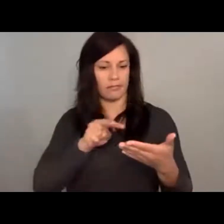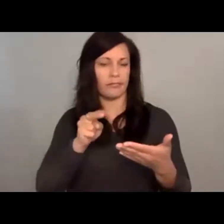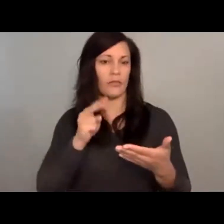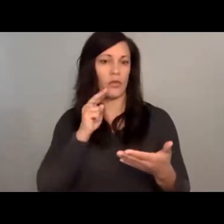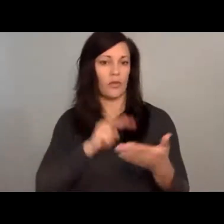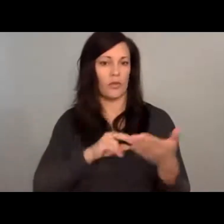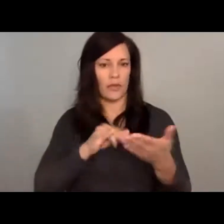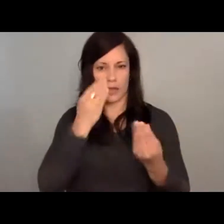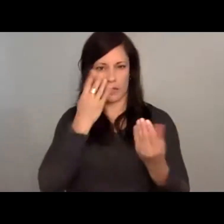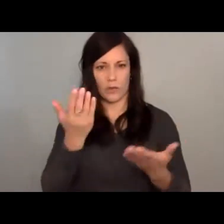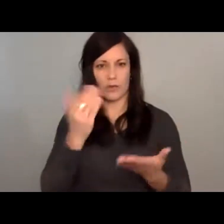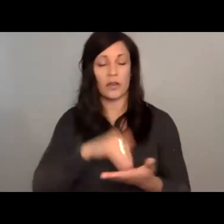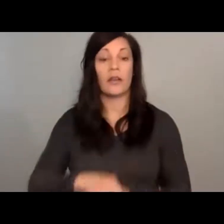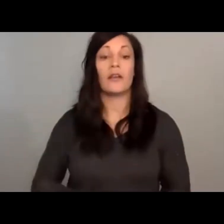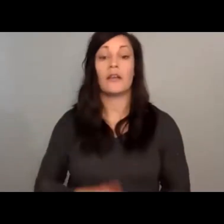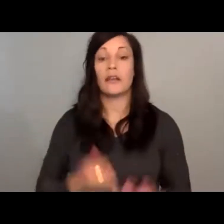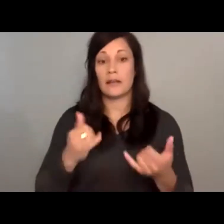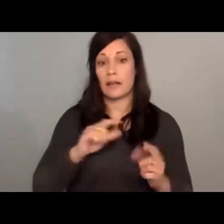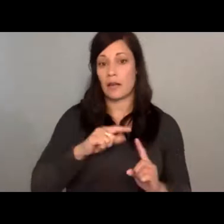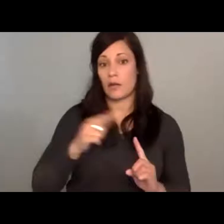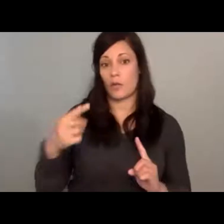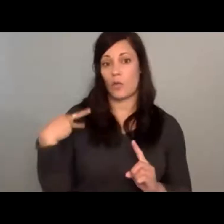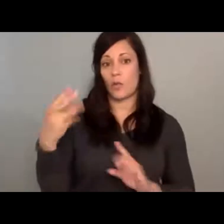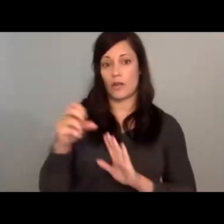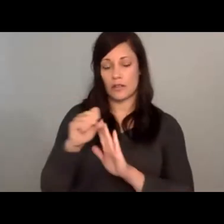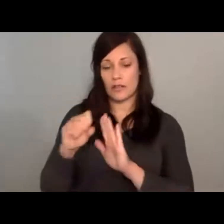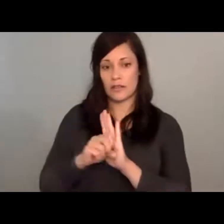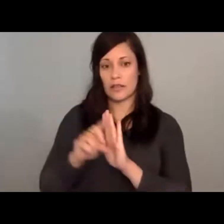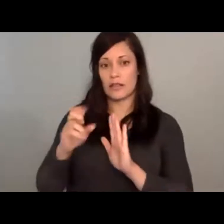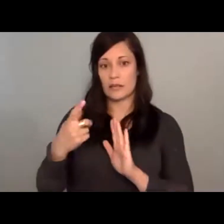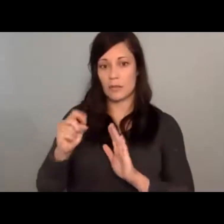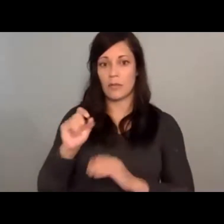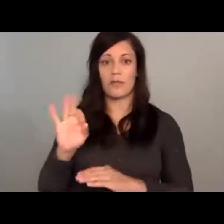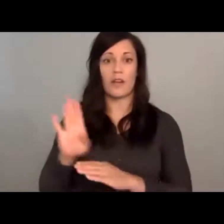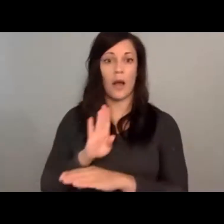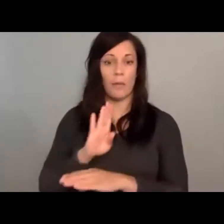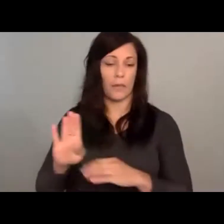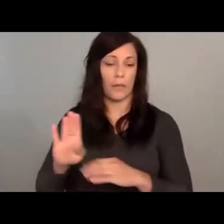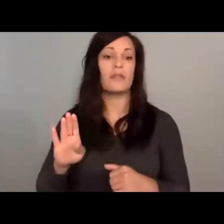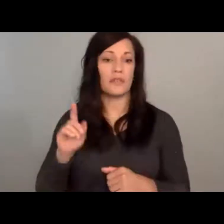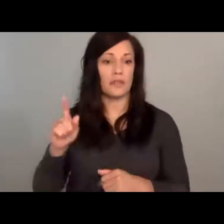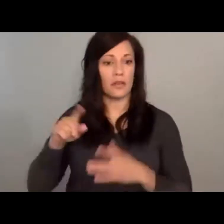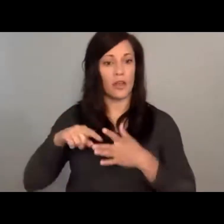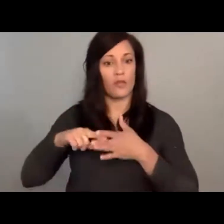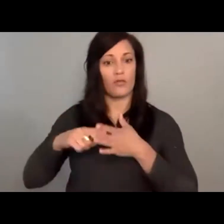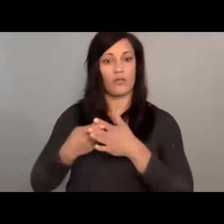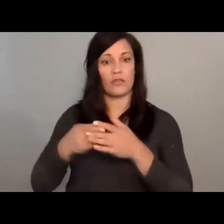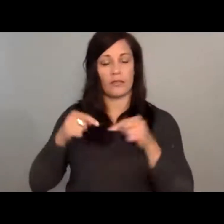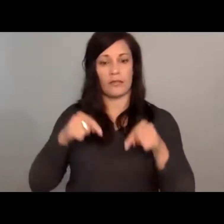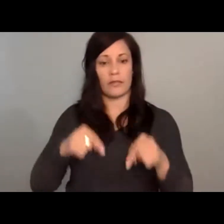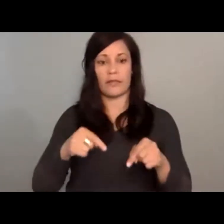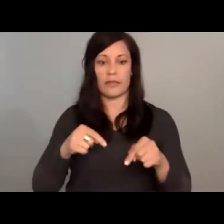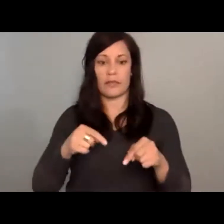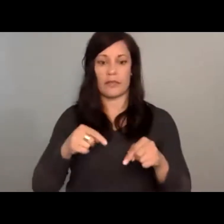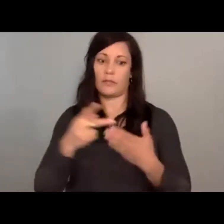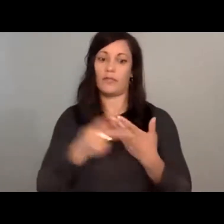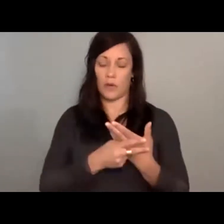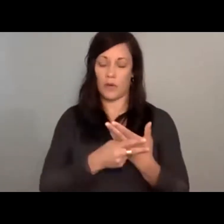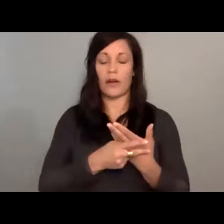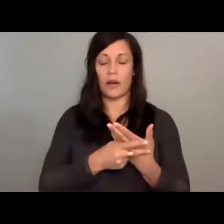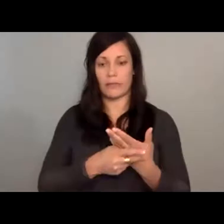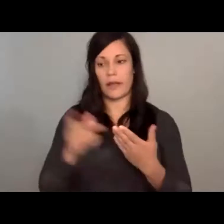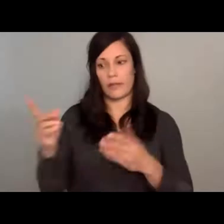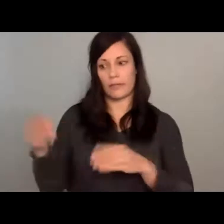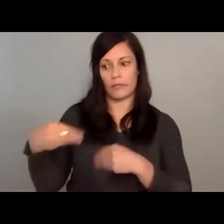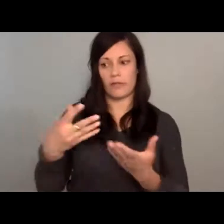content. Now we'll hear from the Washington State Department of Commerce, who are the originators of this impactful program and are providing the